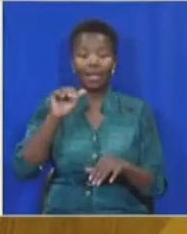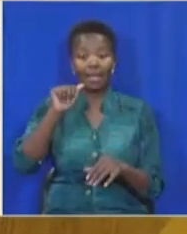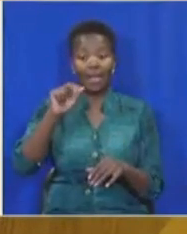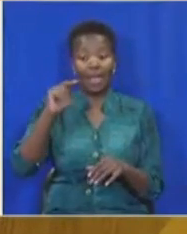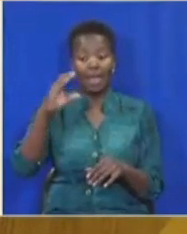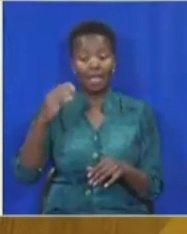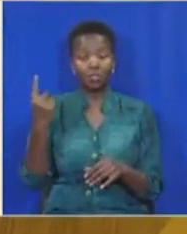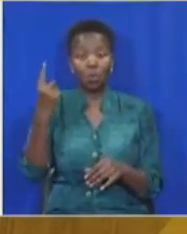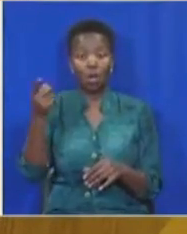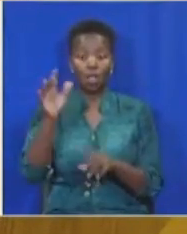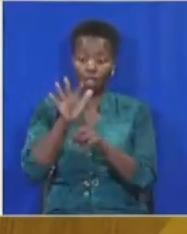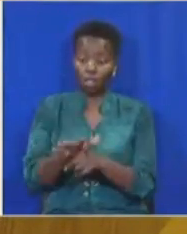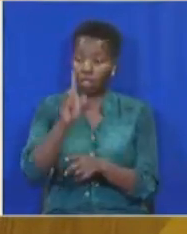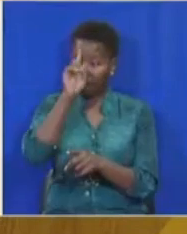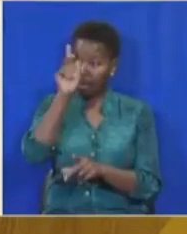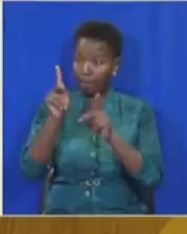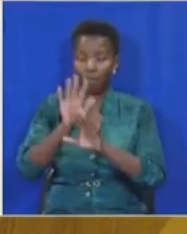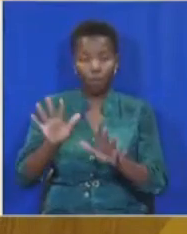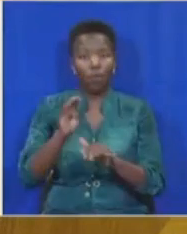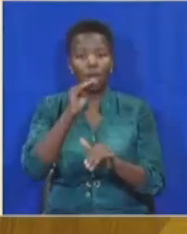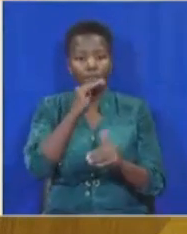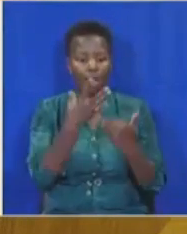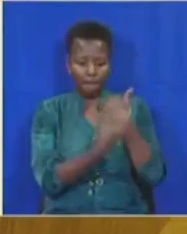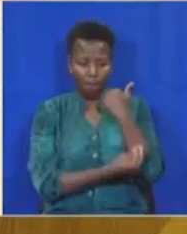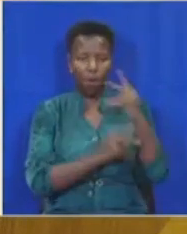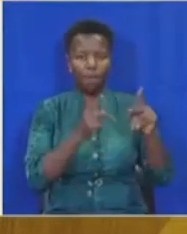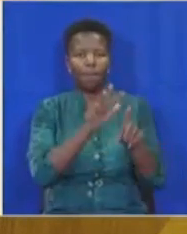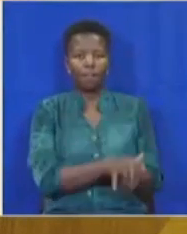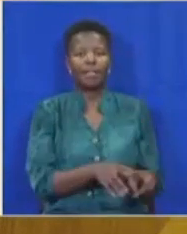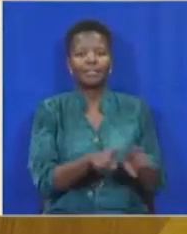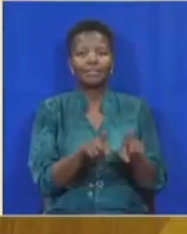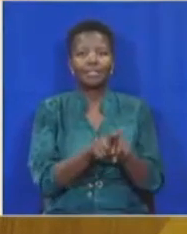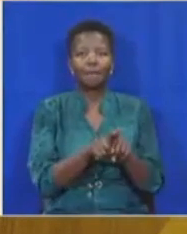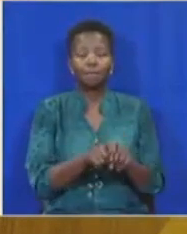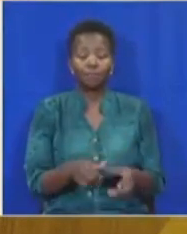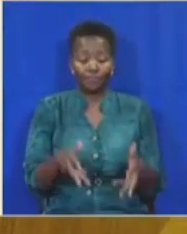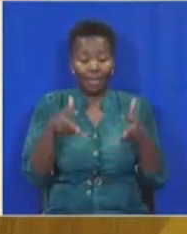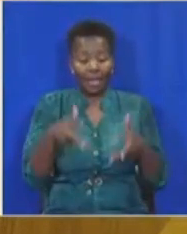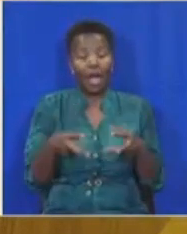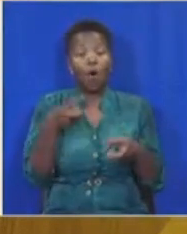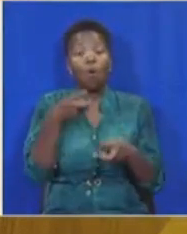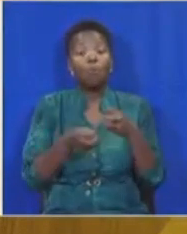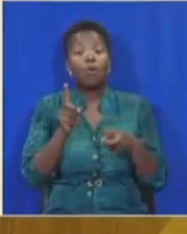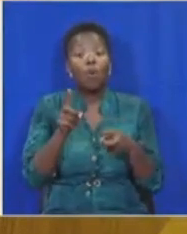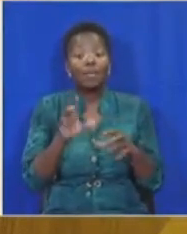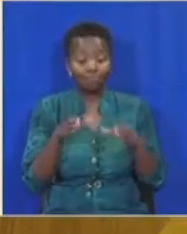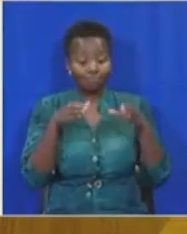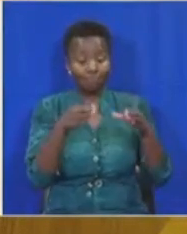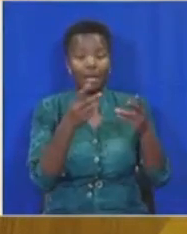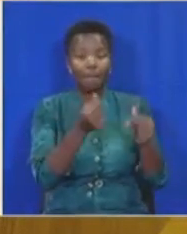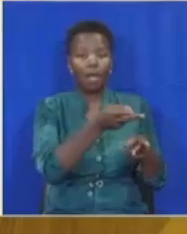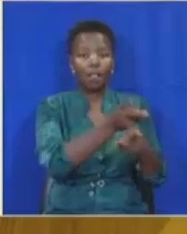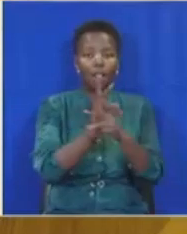only anti-black, but is also anti-poor. We are facing here the money laundering scheme